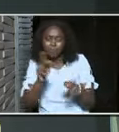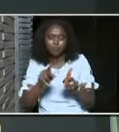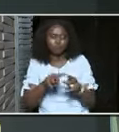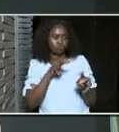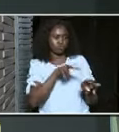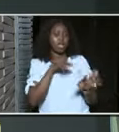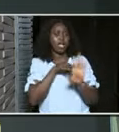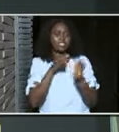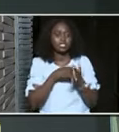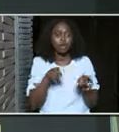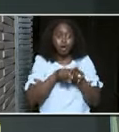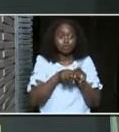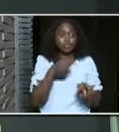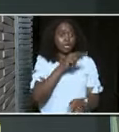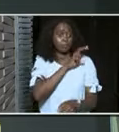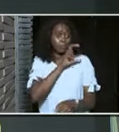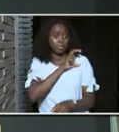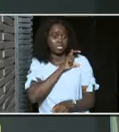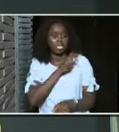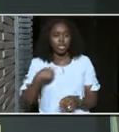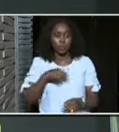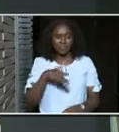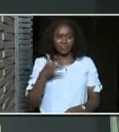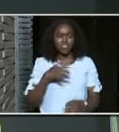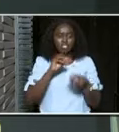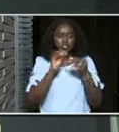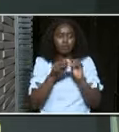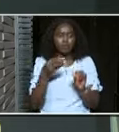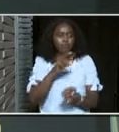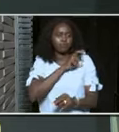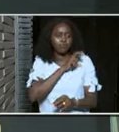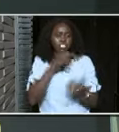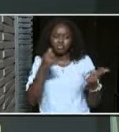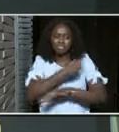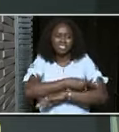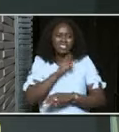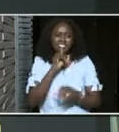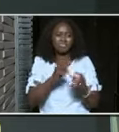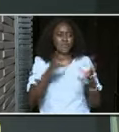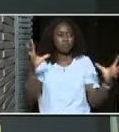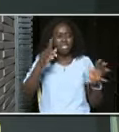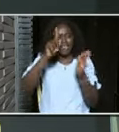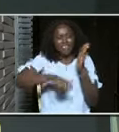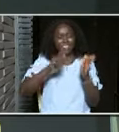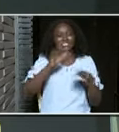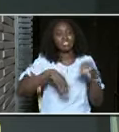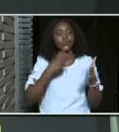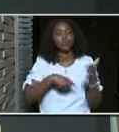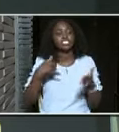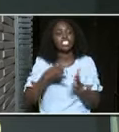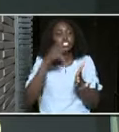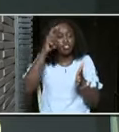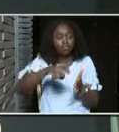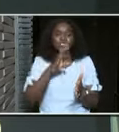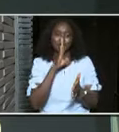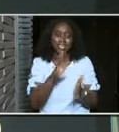so also the police. We feel the number of police today is much less than they should be. And that was